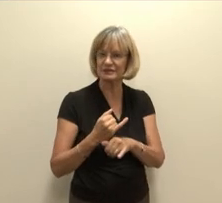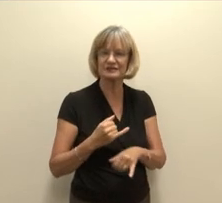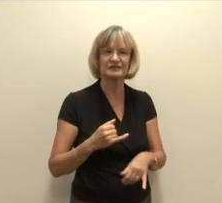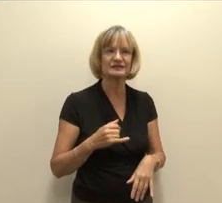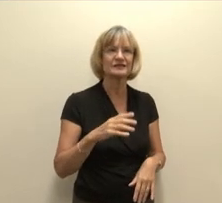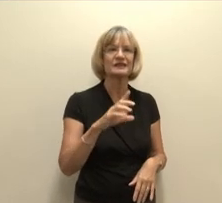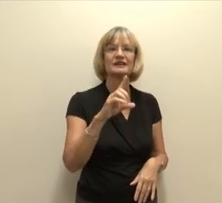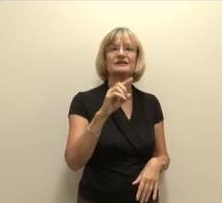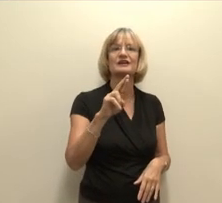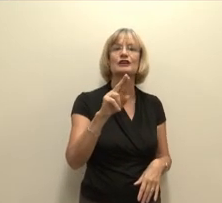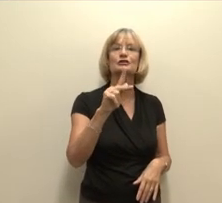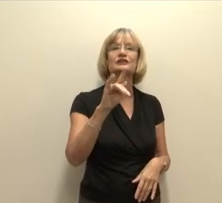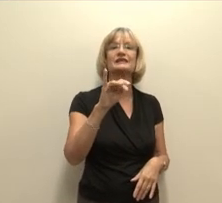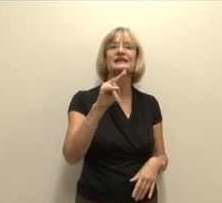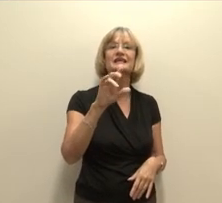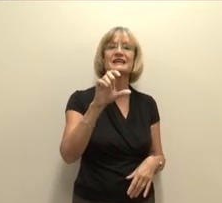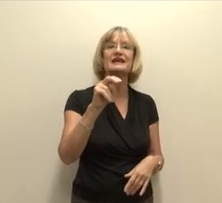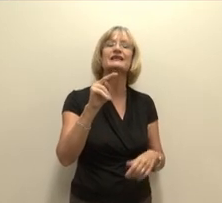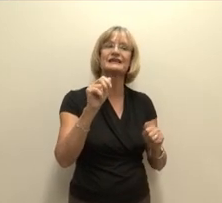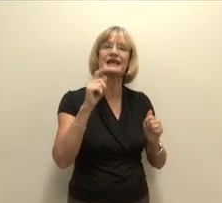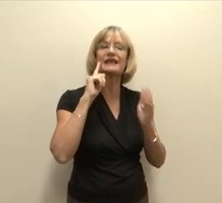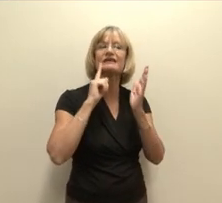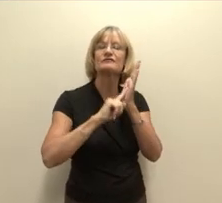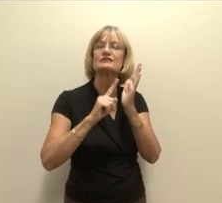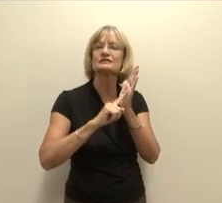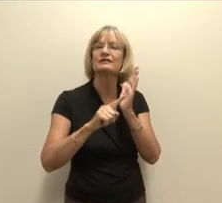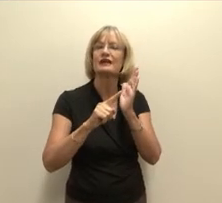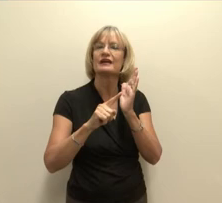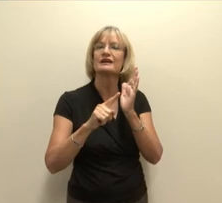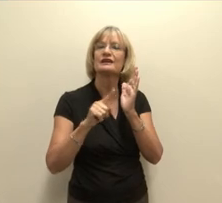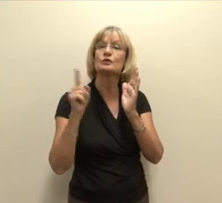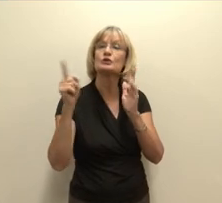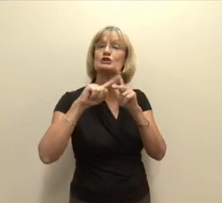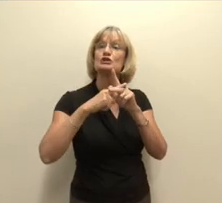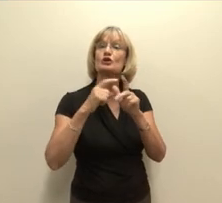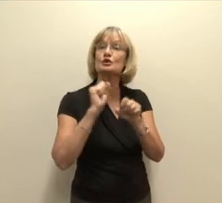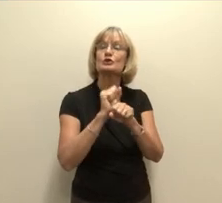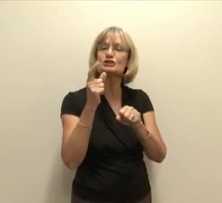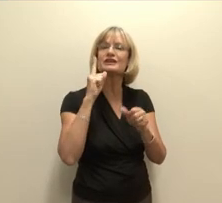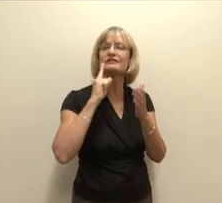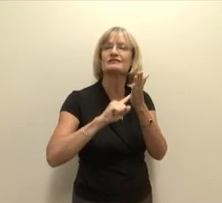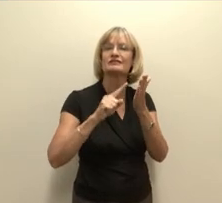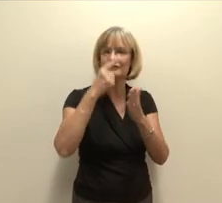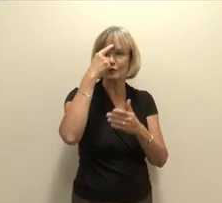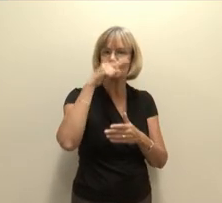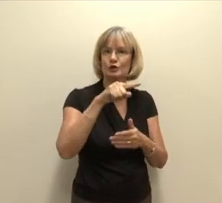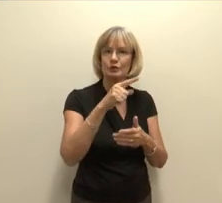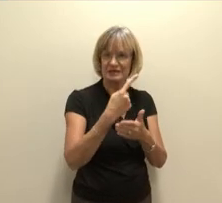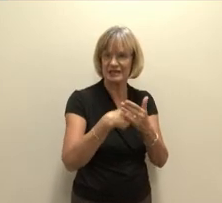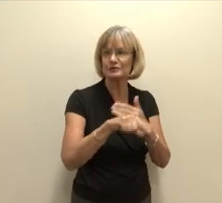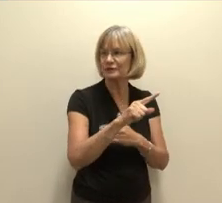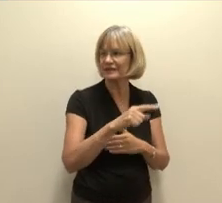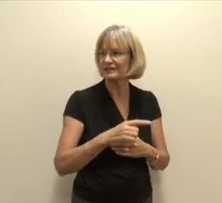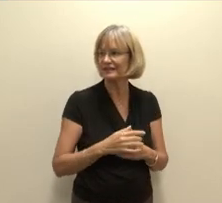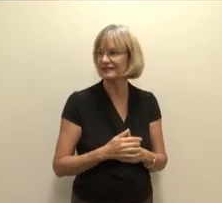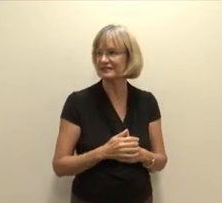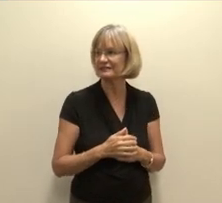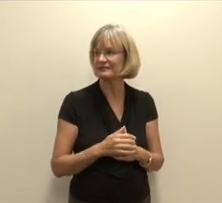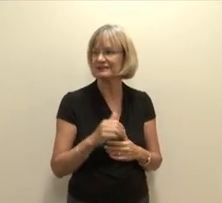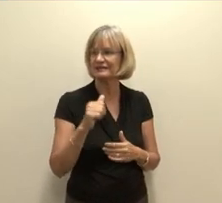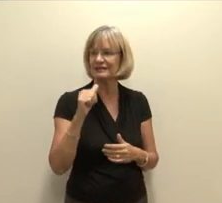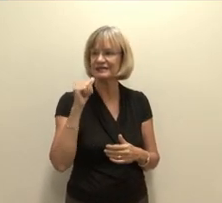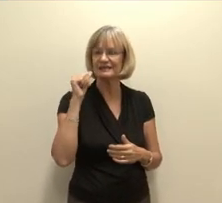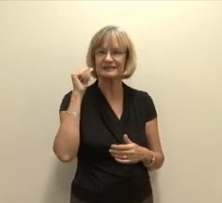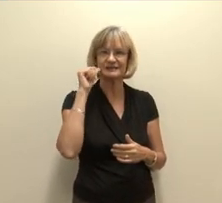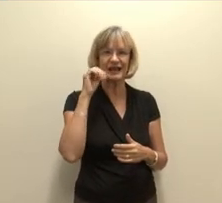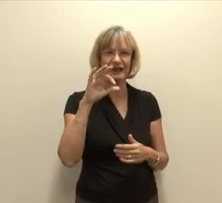Dr. Kincannon can look into that when she begins work next week. Mr. DeVere.